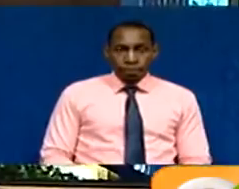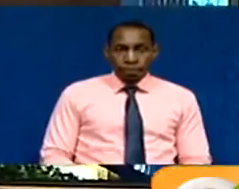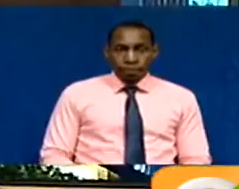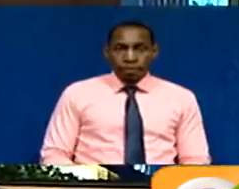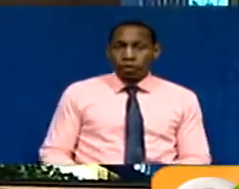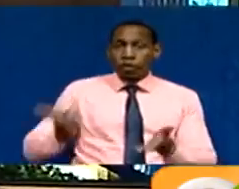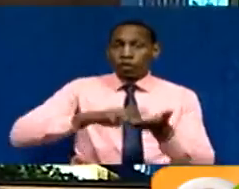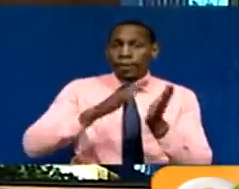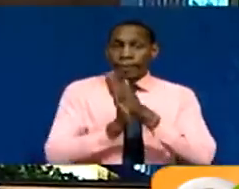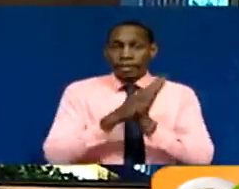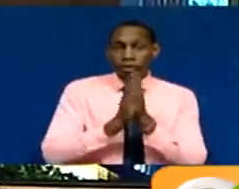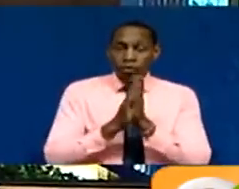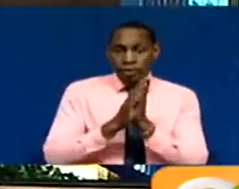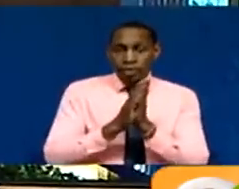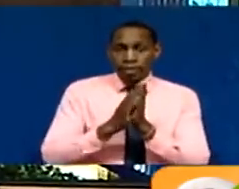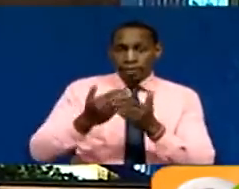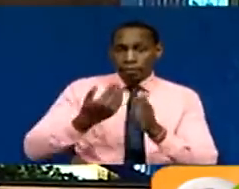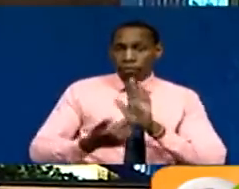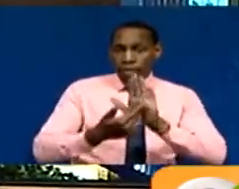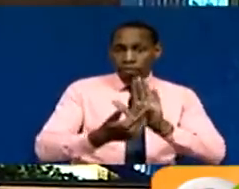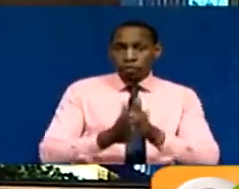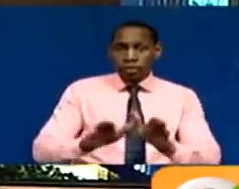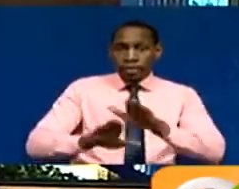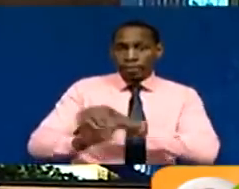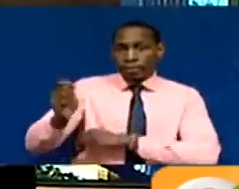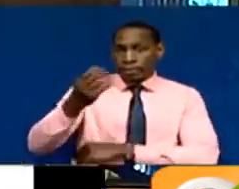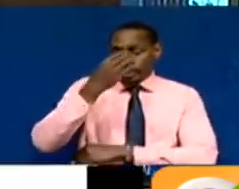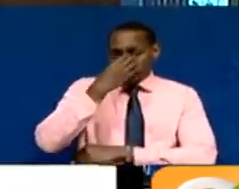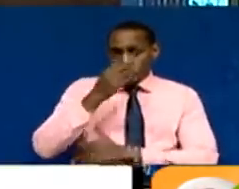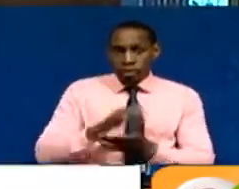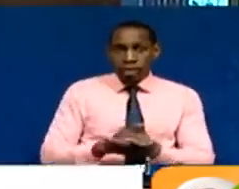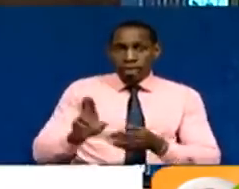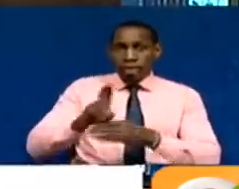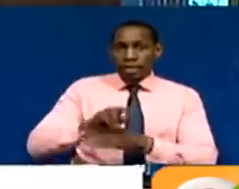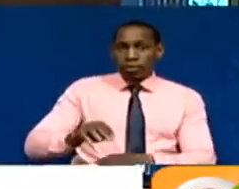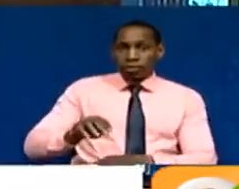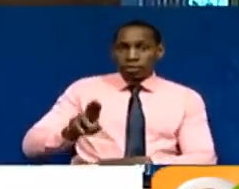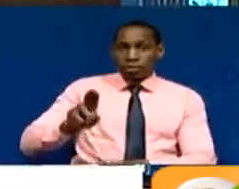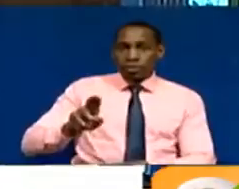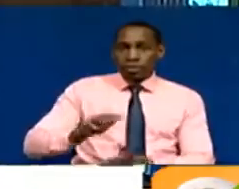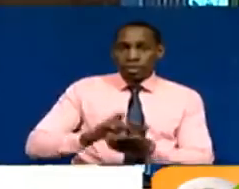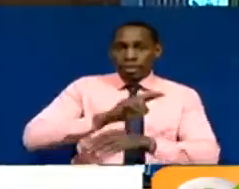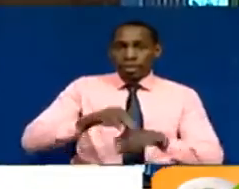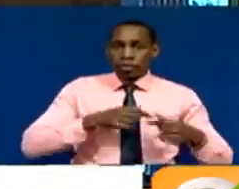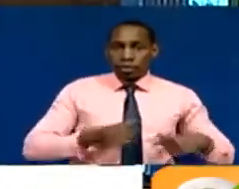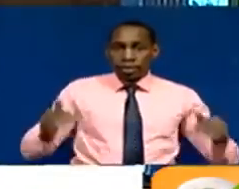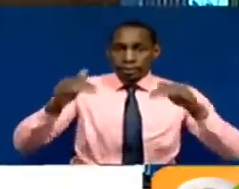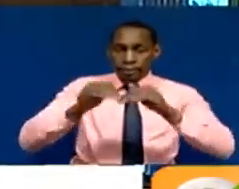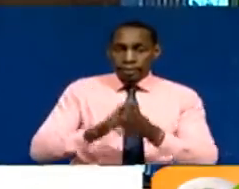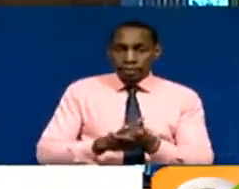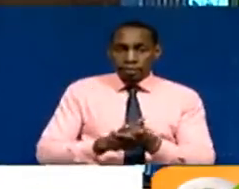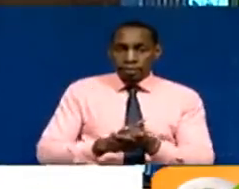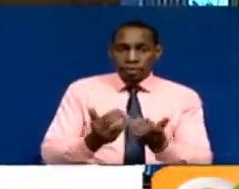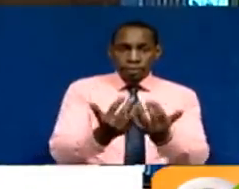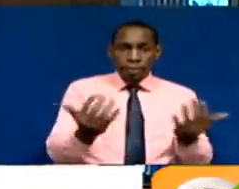Well, let's take you back to a story I'd mentioned earlier, where Deputy President William Ruto used the NDA, National Delegates Convention,